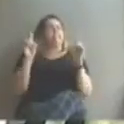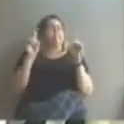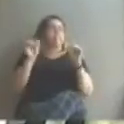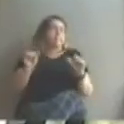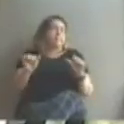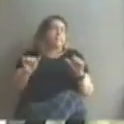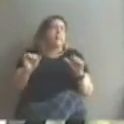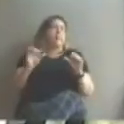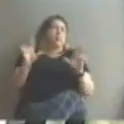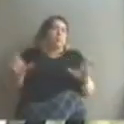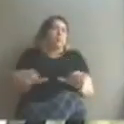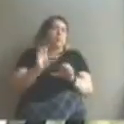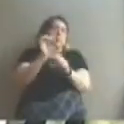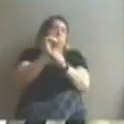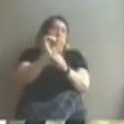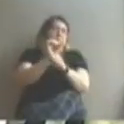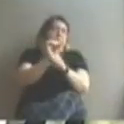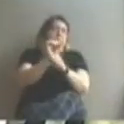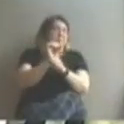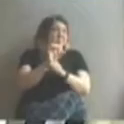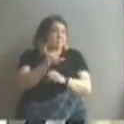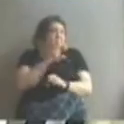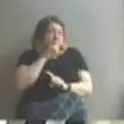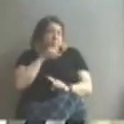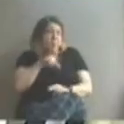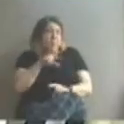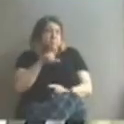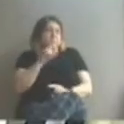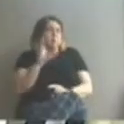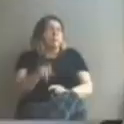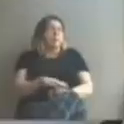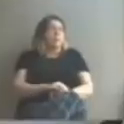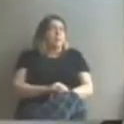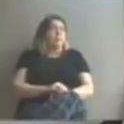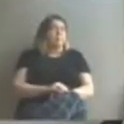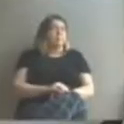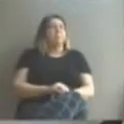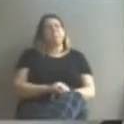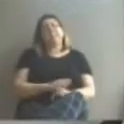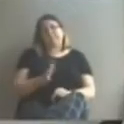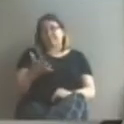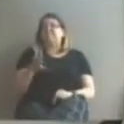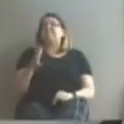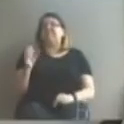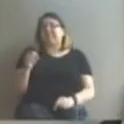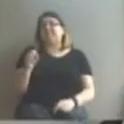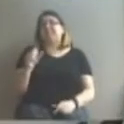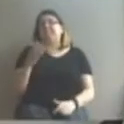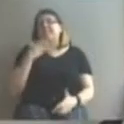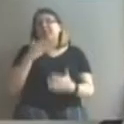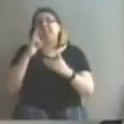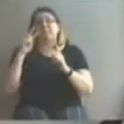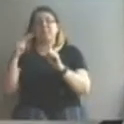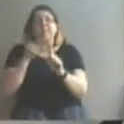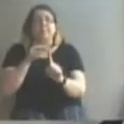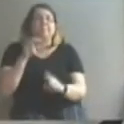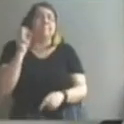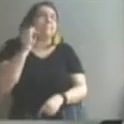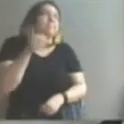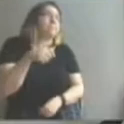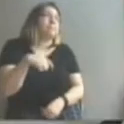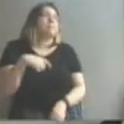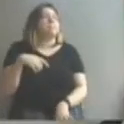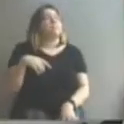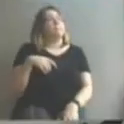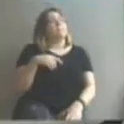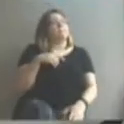to execute the work. Does that answer your question? Yeah, that gives me a pretty good perspective on it. I was